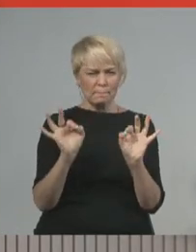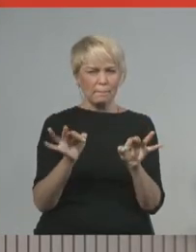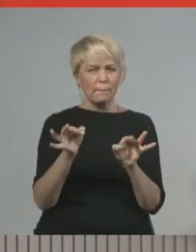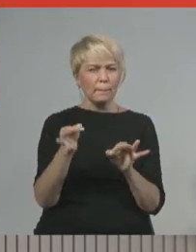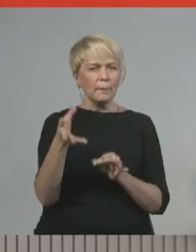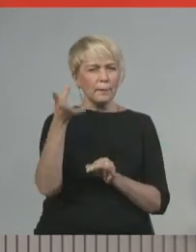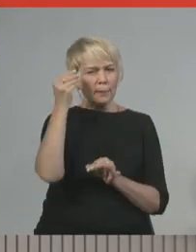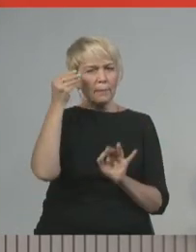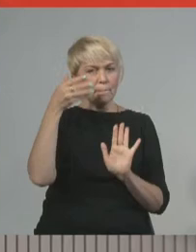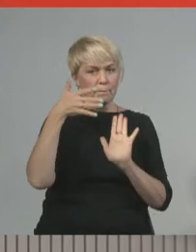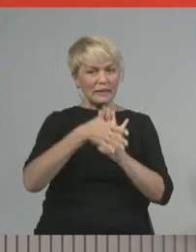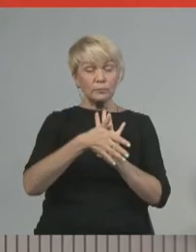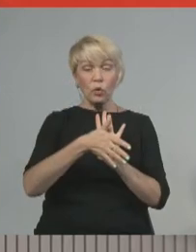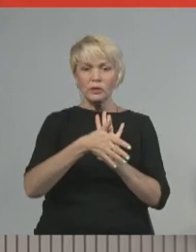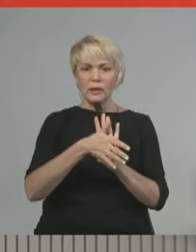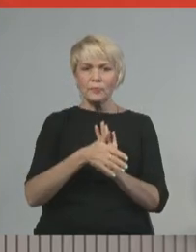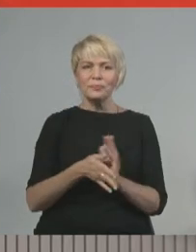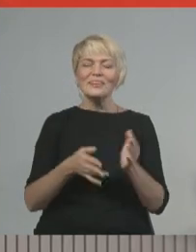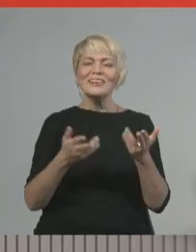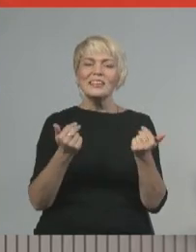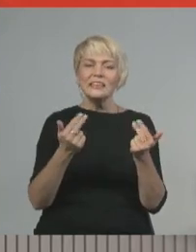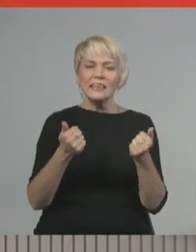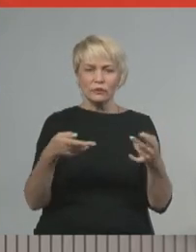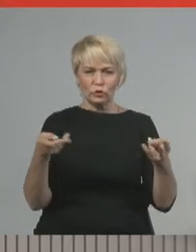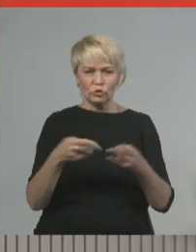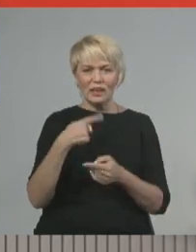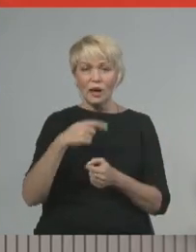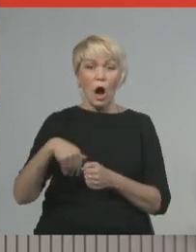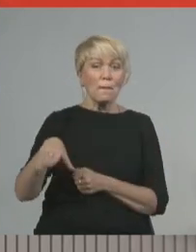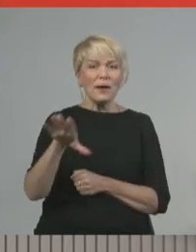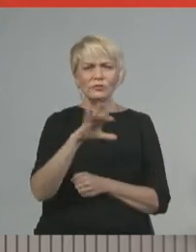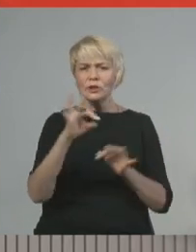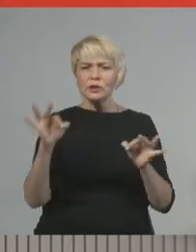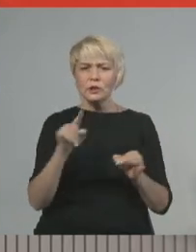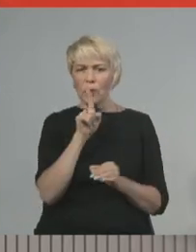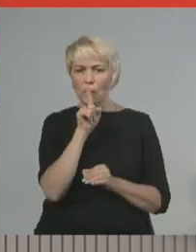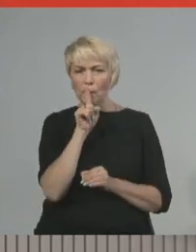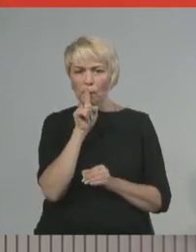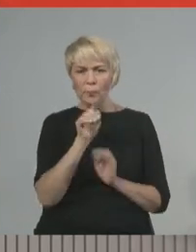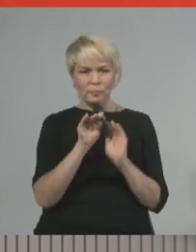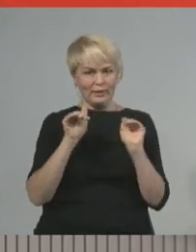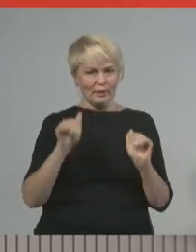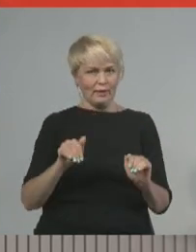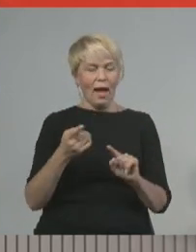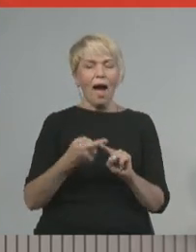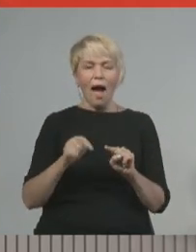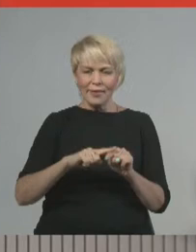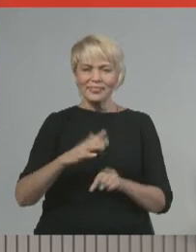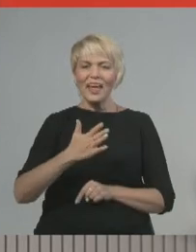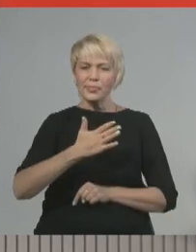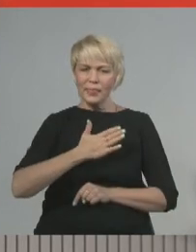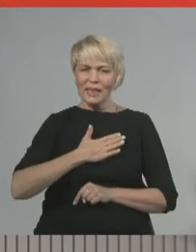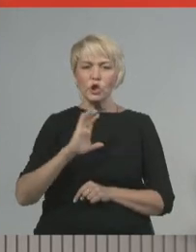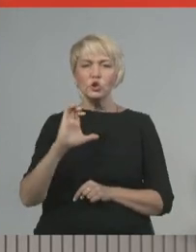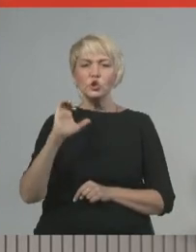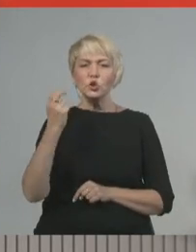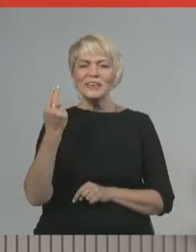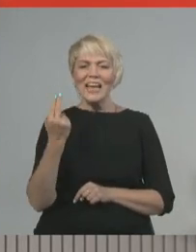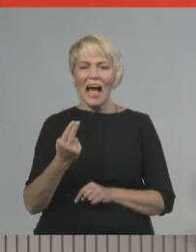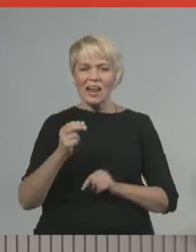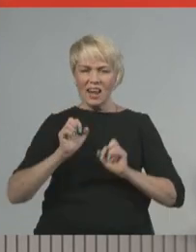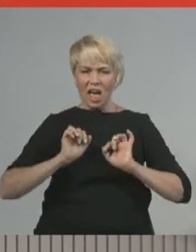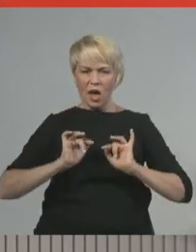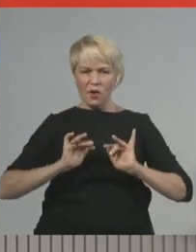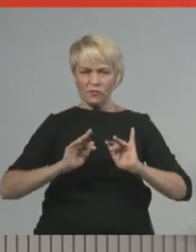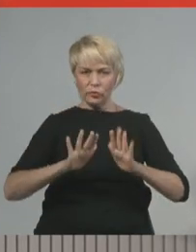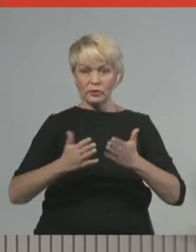depends upon our honest look at it if we talk about everything and will not be silent this is